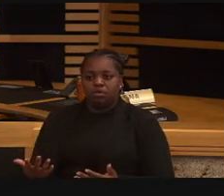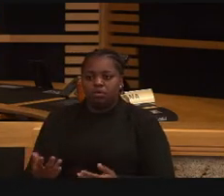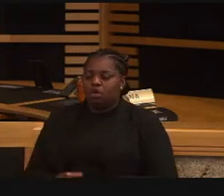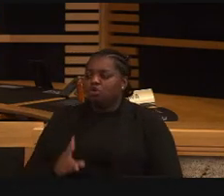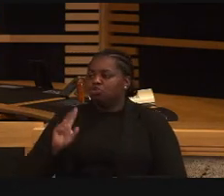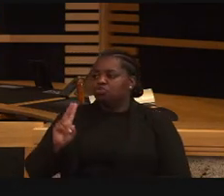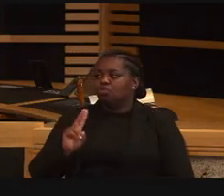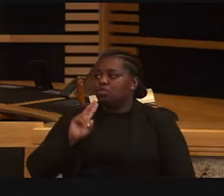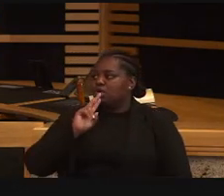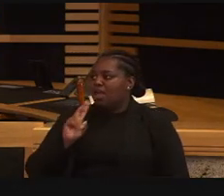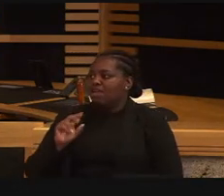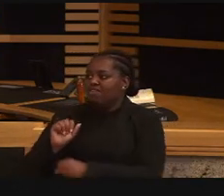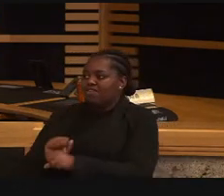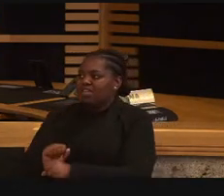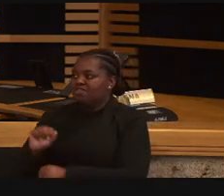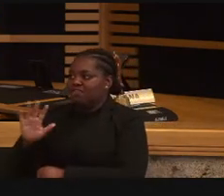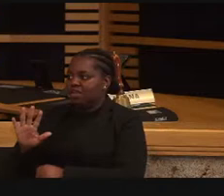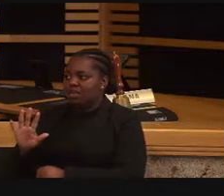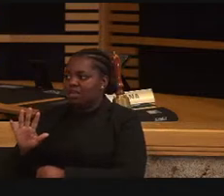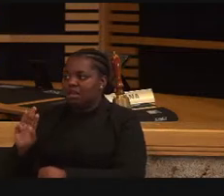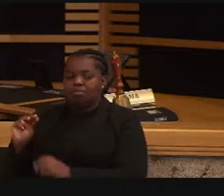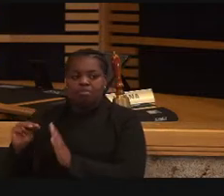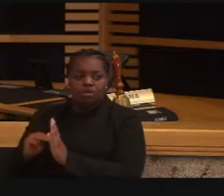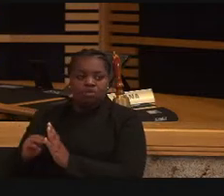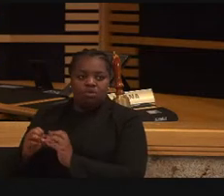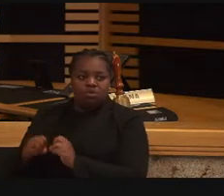215 million got lost.